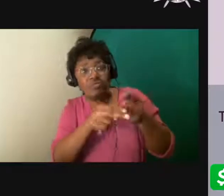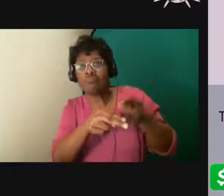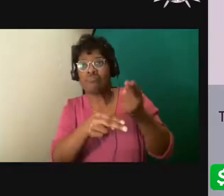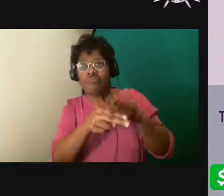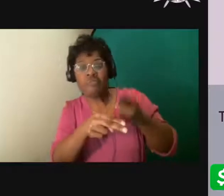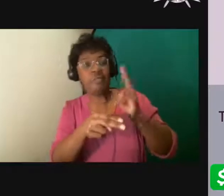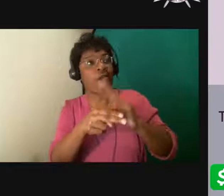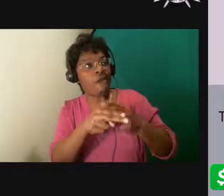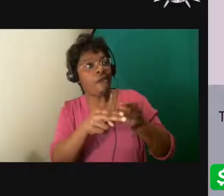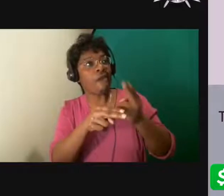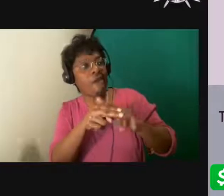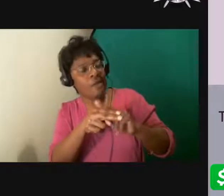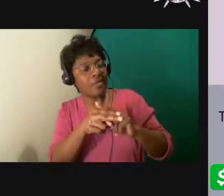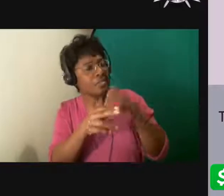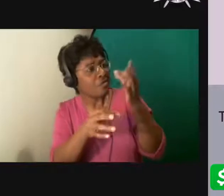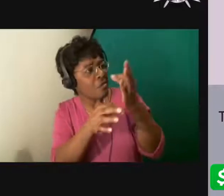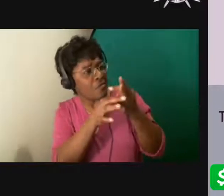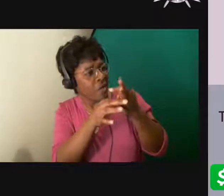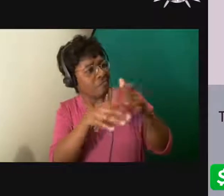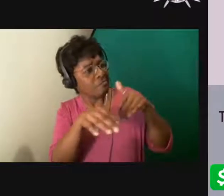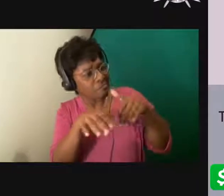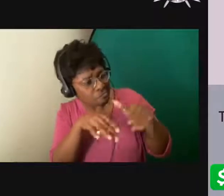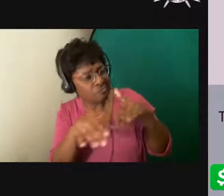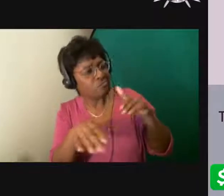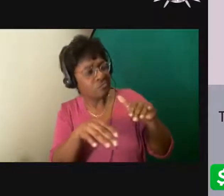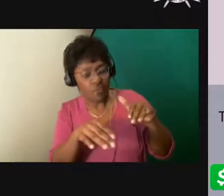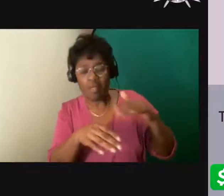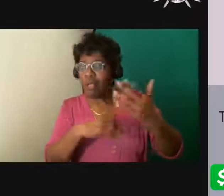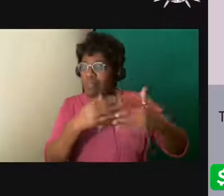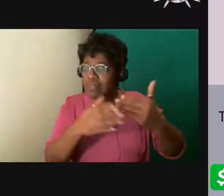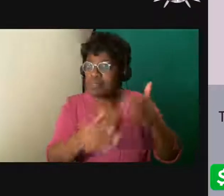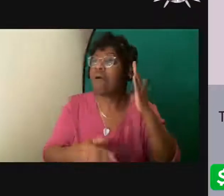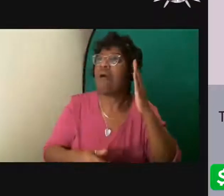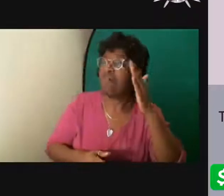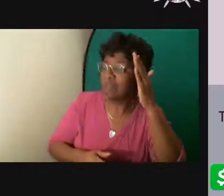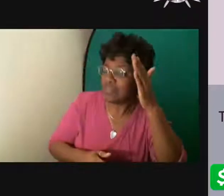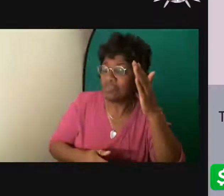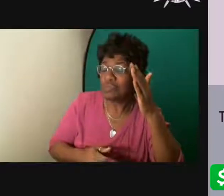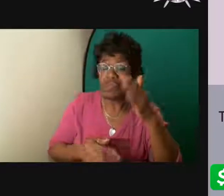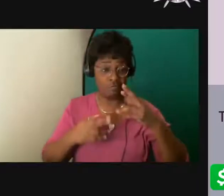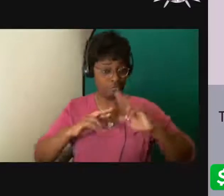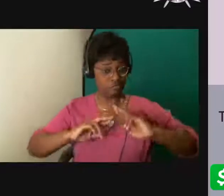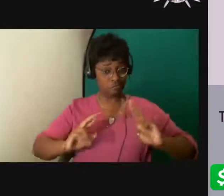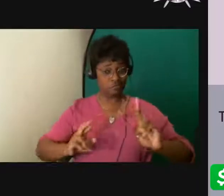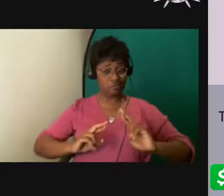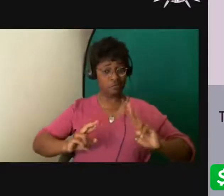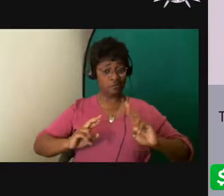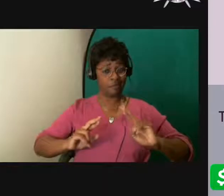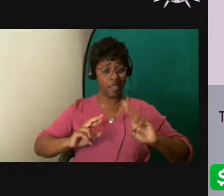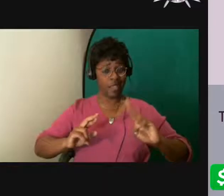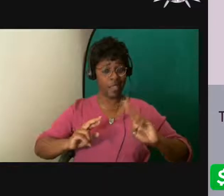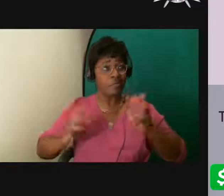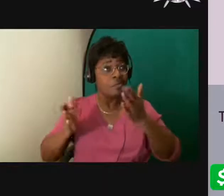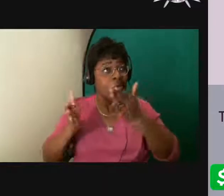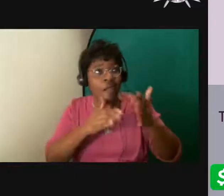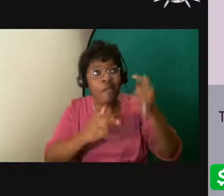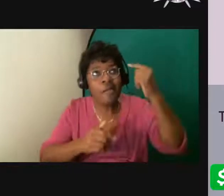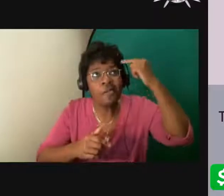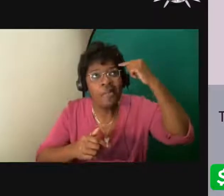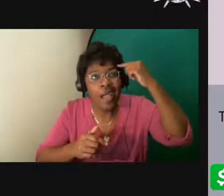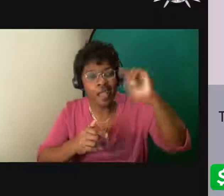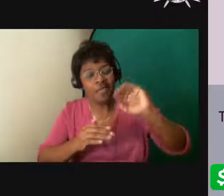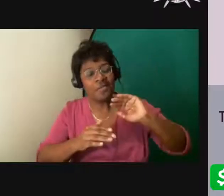faith, walk forward fearlessly into our future? Anybody here ready to get their mind right so that we can be